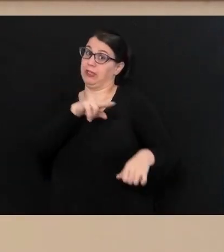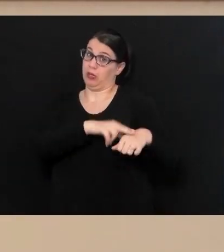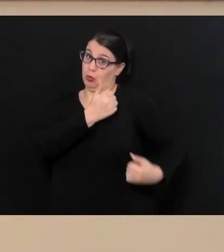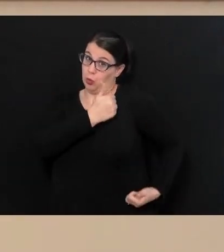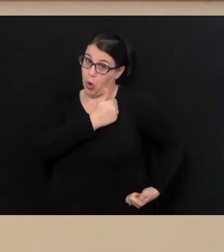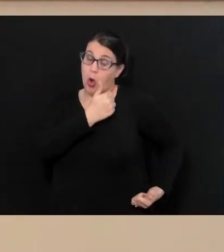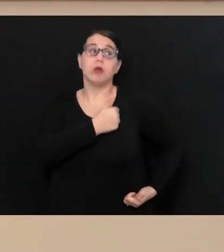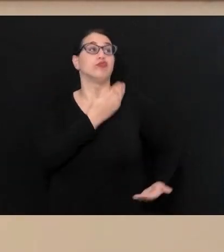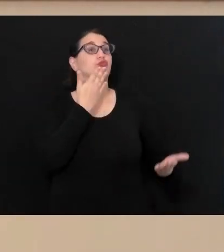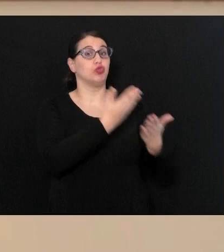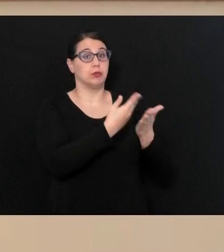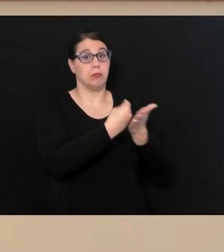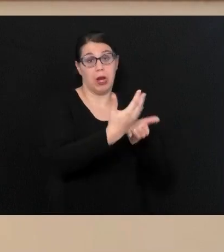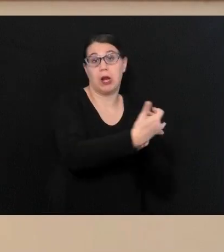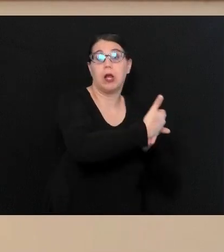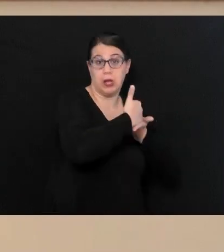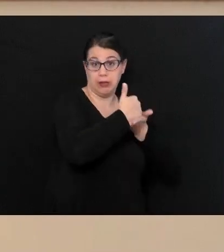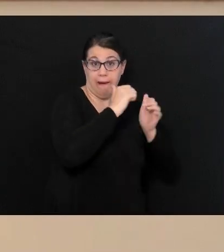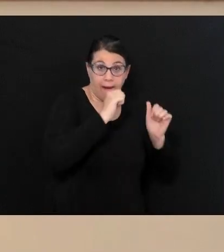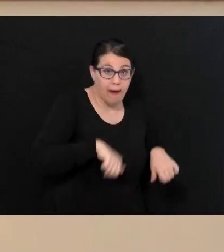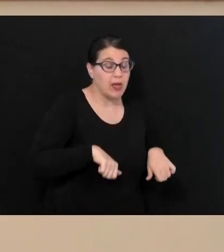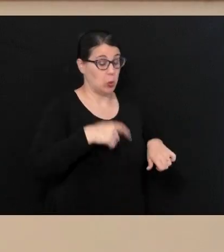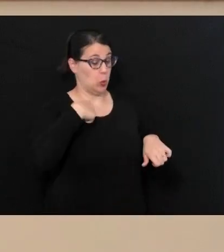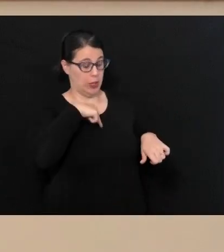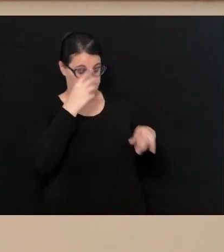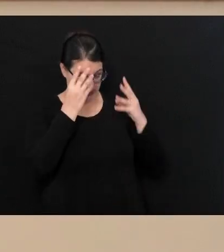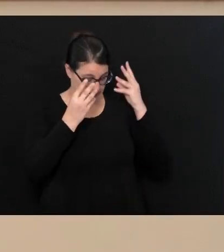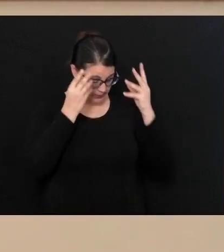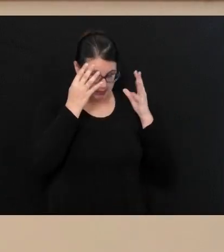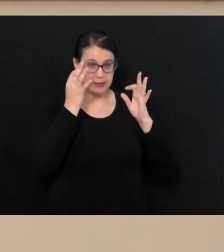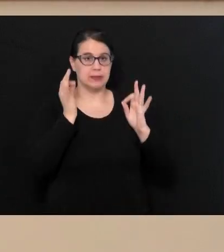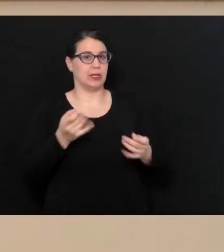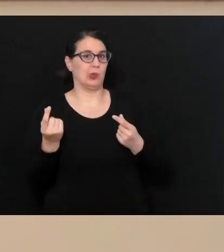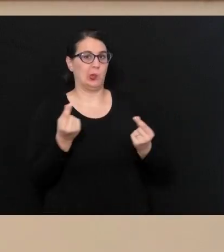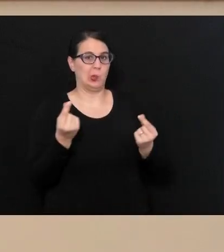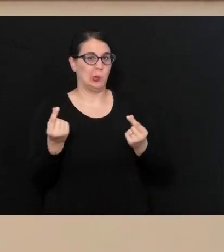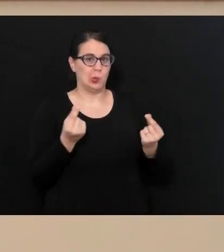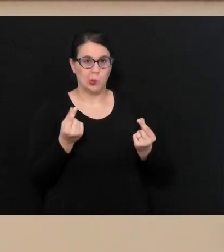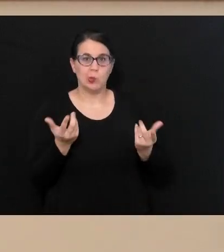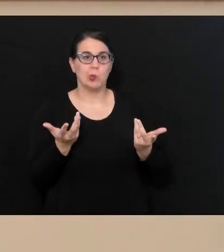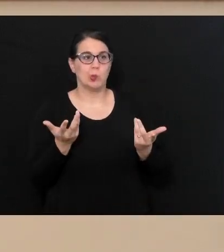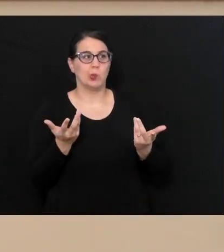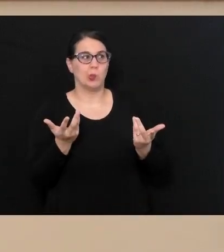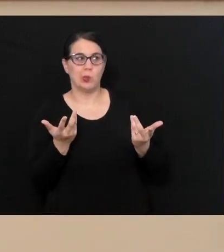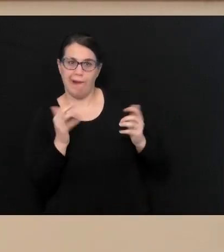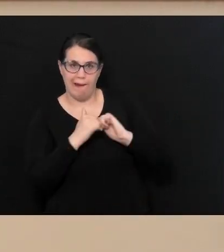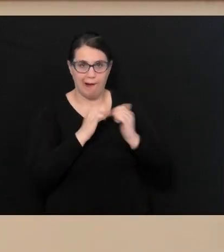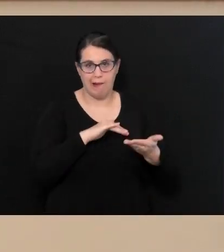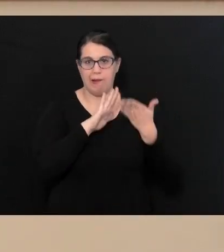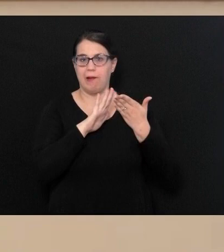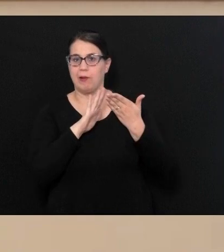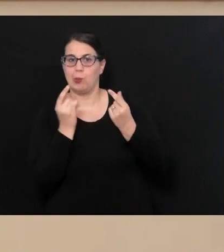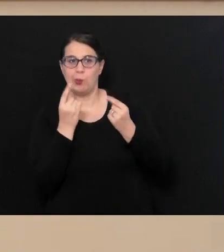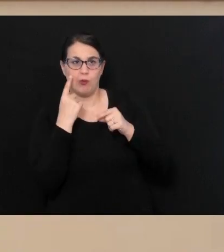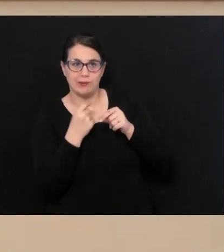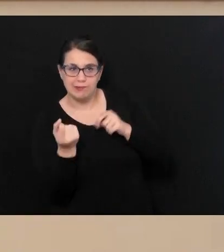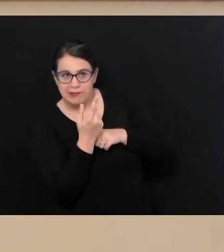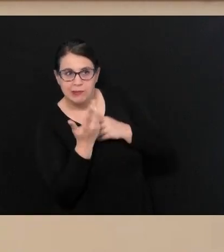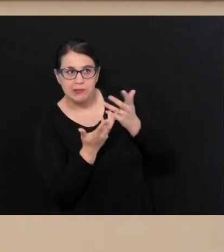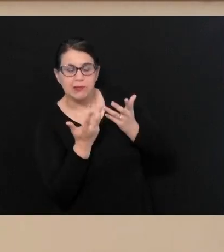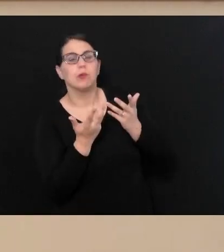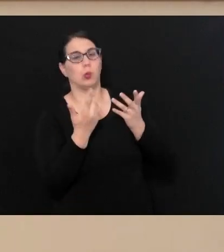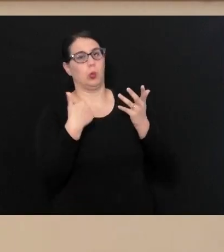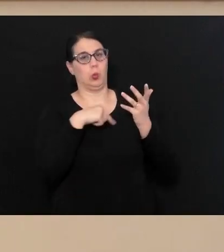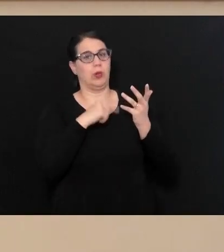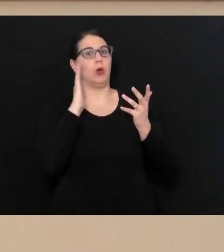development opportunity. And we needed to make a decision quickly to address that, and we'll move forward,